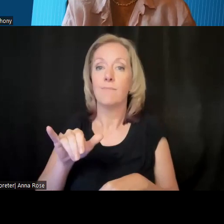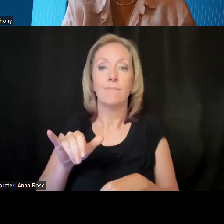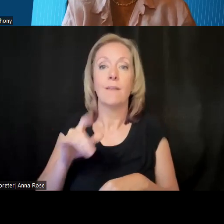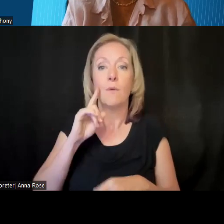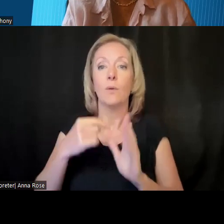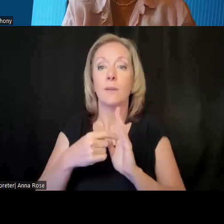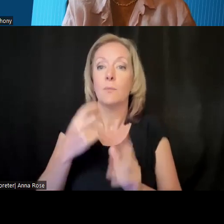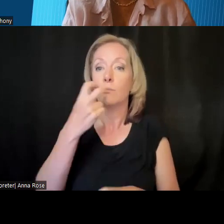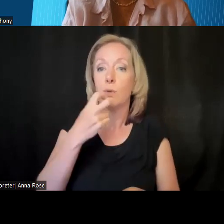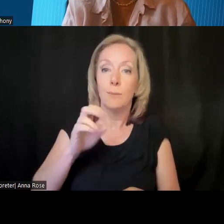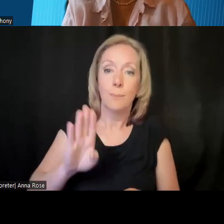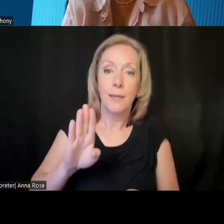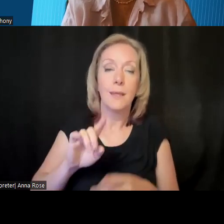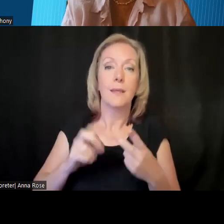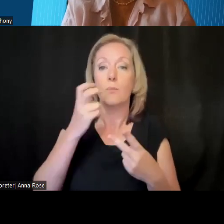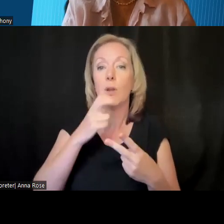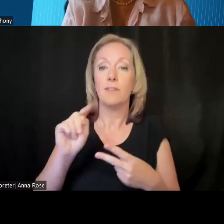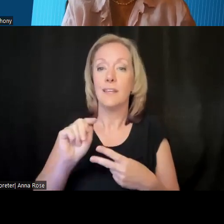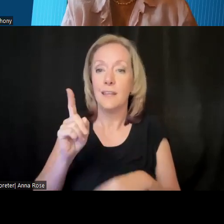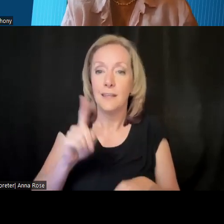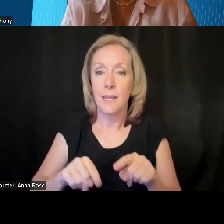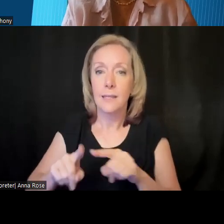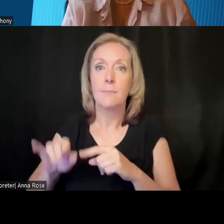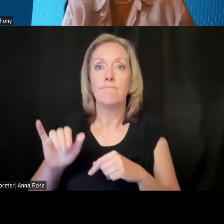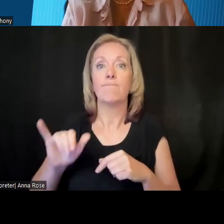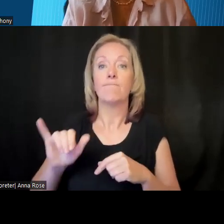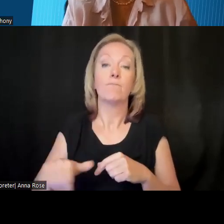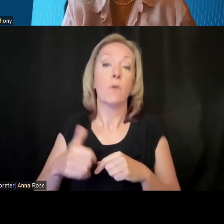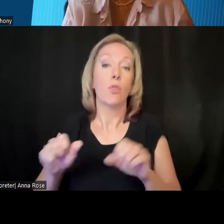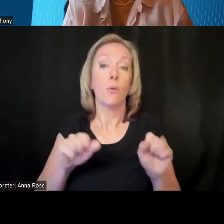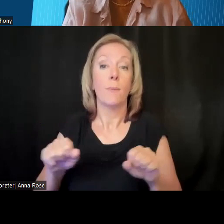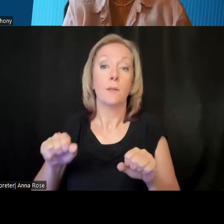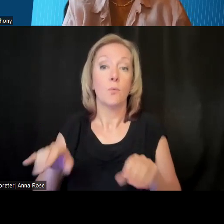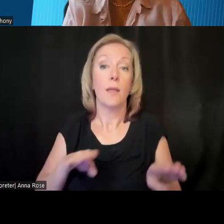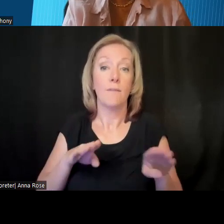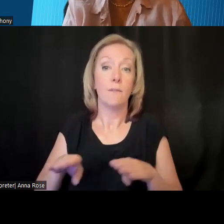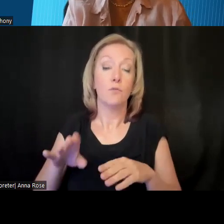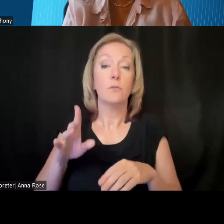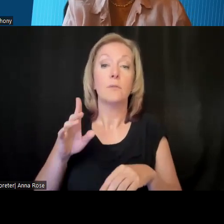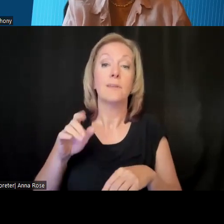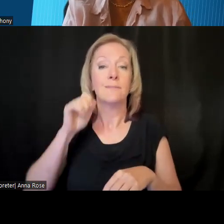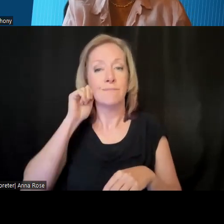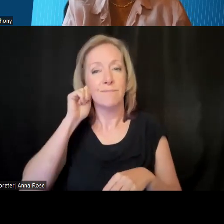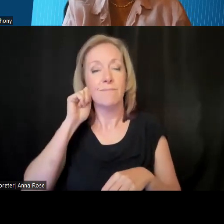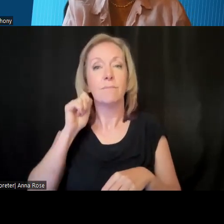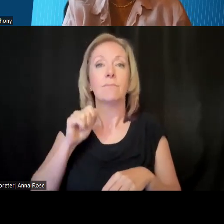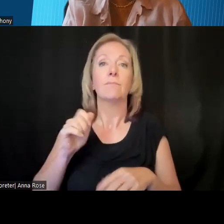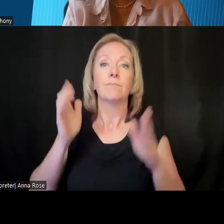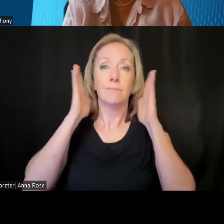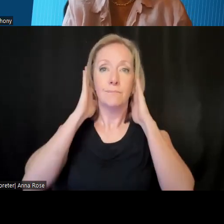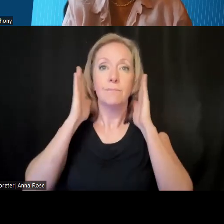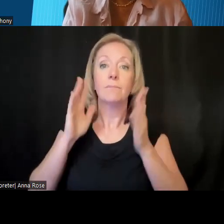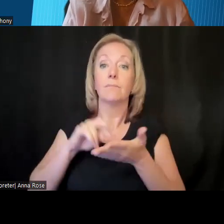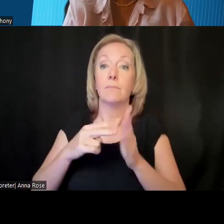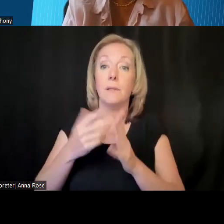and T's and C's, etc. So other behaviors, and this might be, for example, pulls on ears or put hands over the